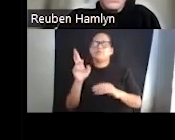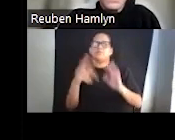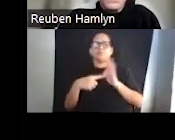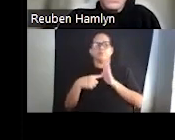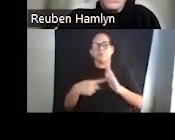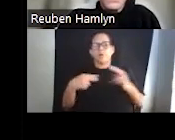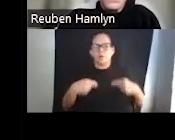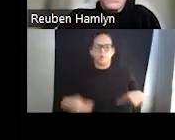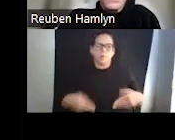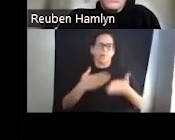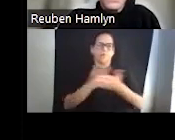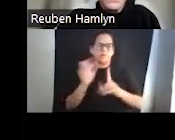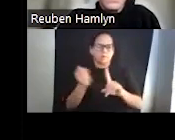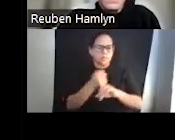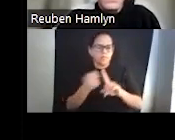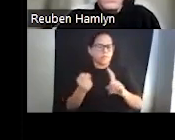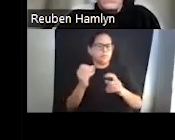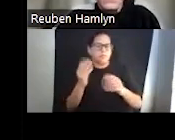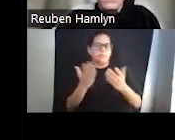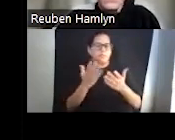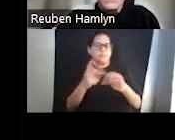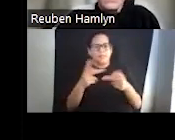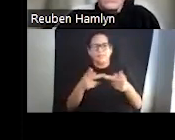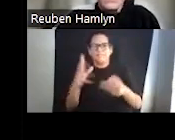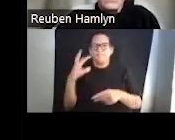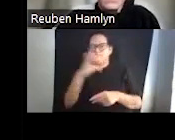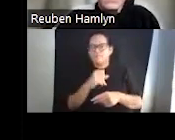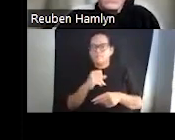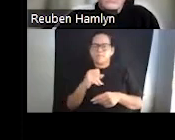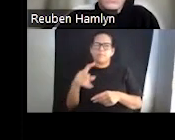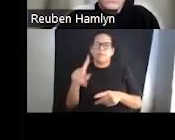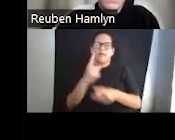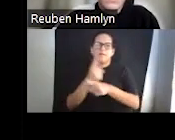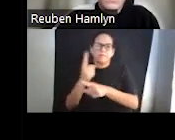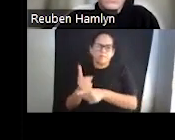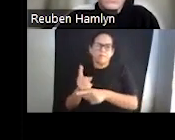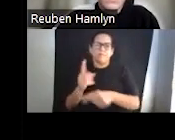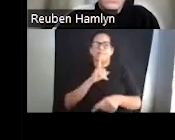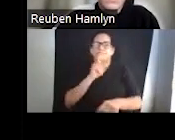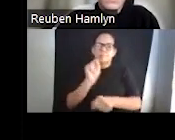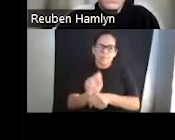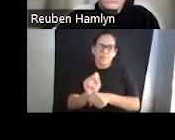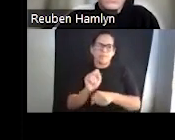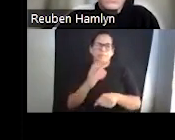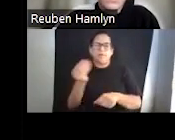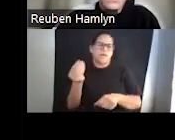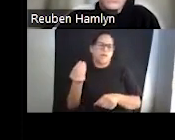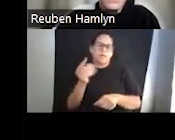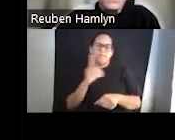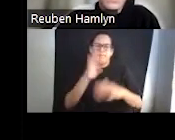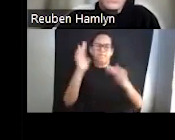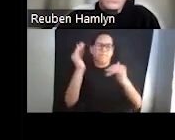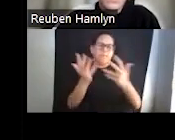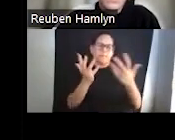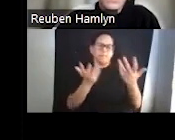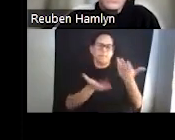rights abuses. So there may be implicit assumptions of accuracy, of veracity, of realism. And these expectations may